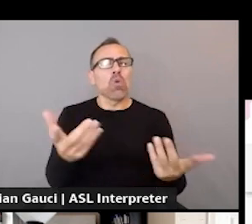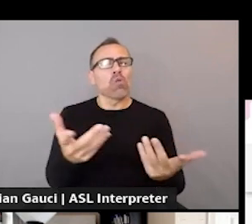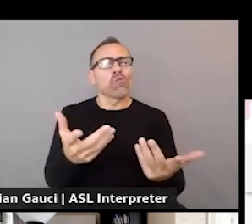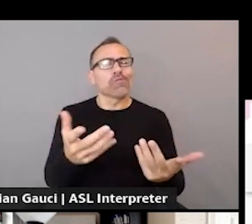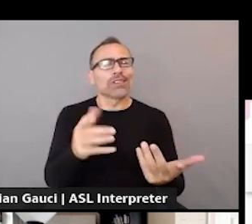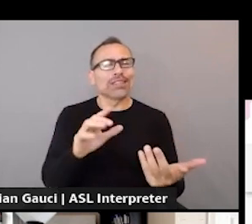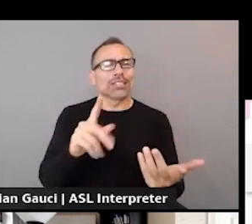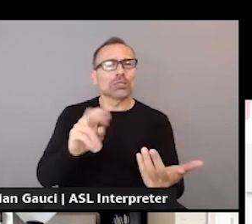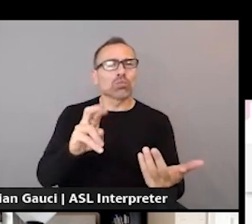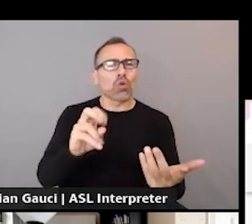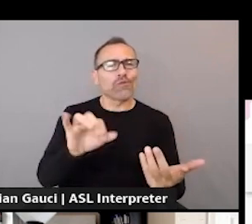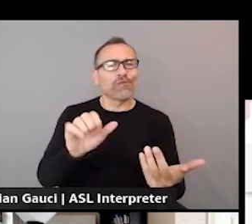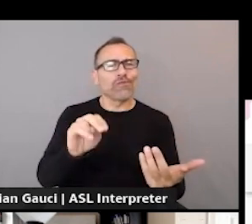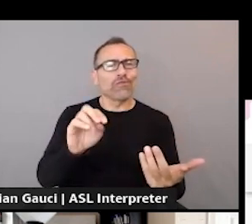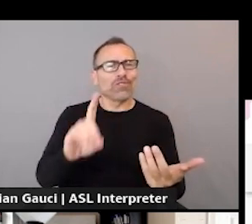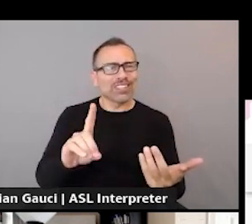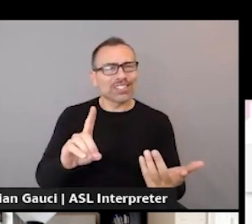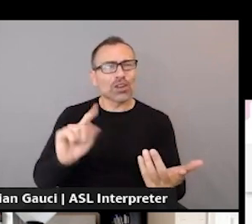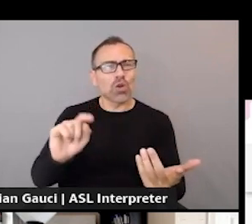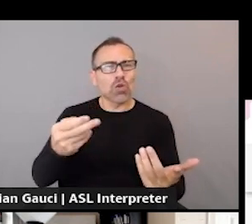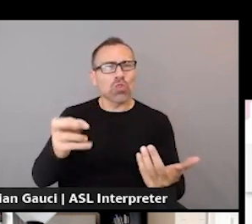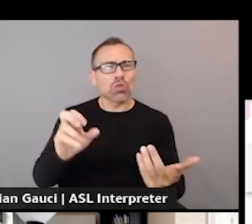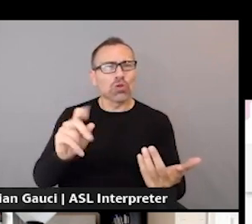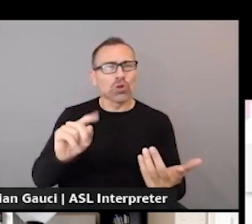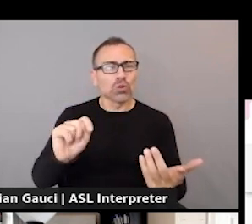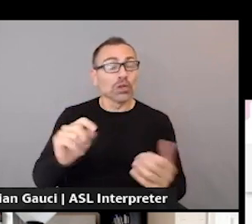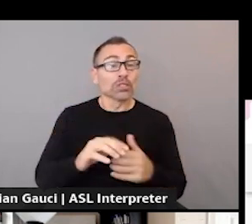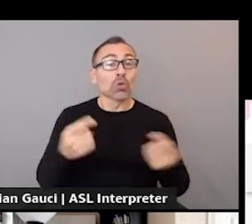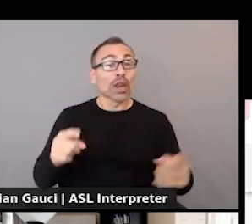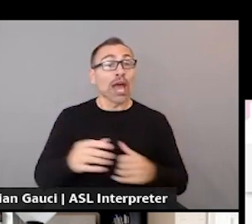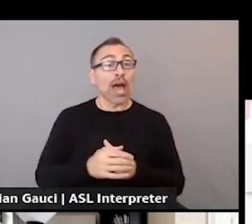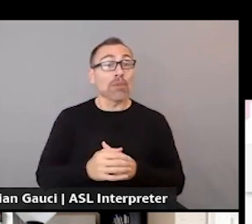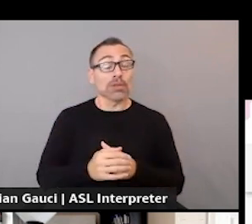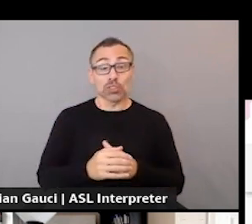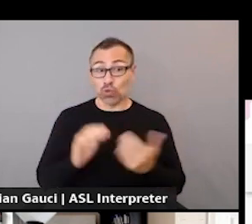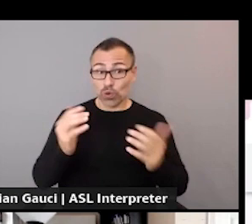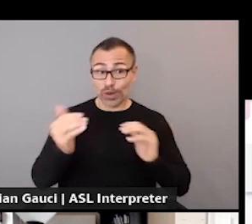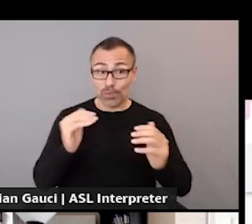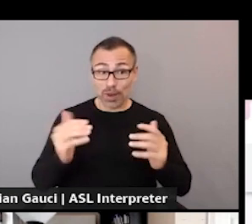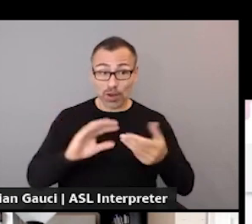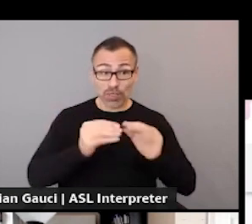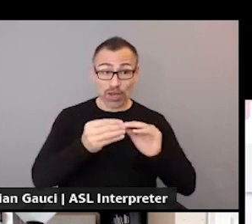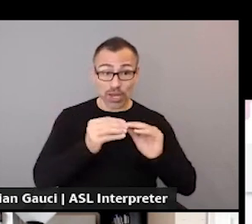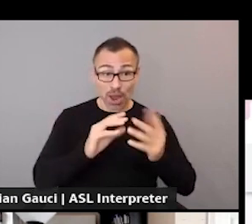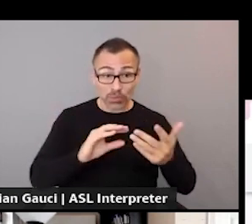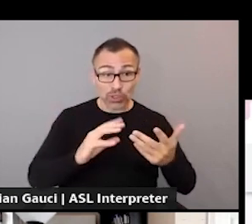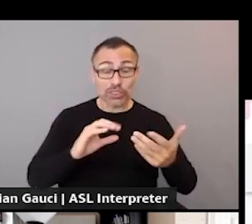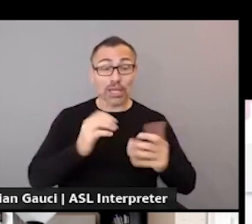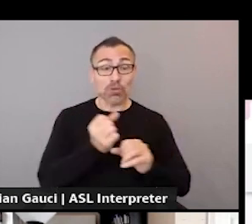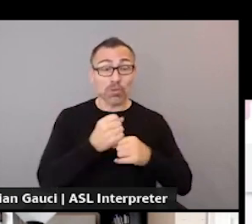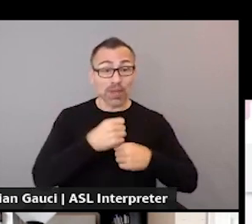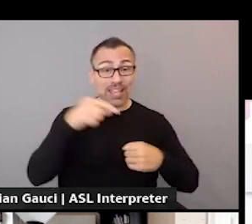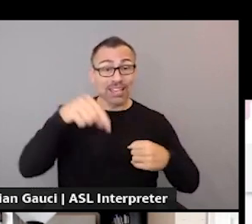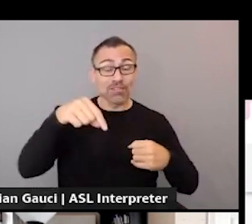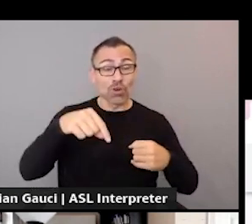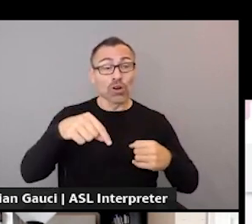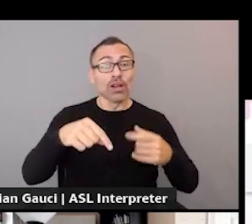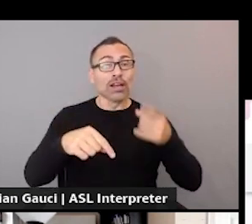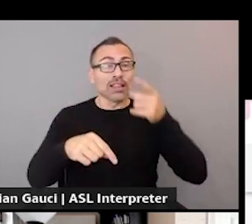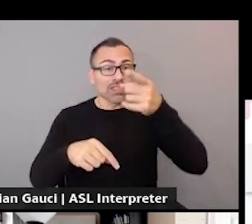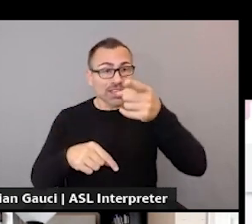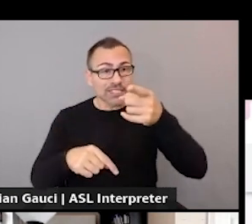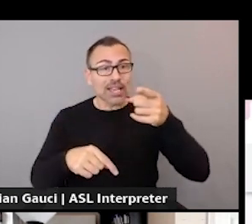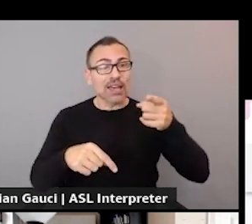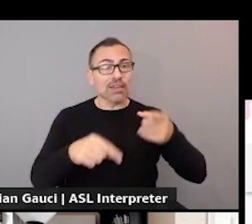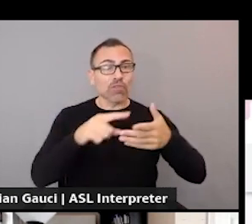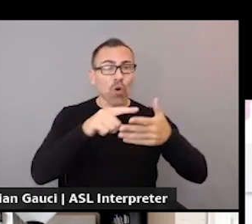is we're comparing the set of numbers that were created. So the embeddings that were created for this body of text, what is provision throughput, to